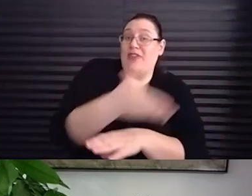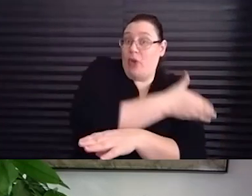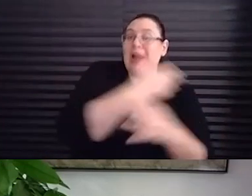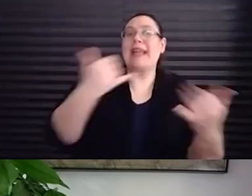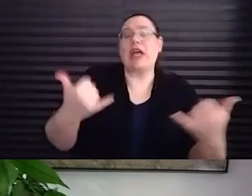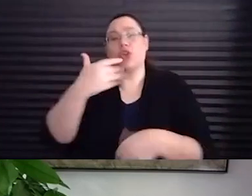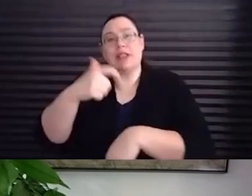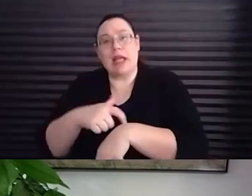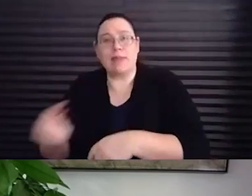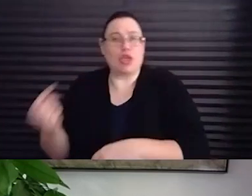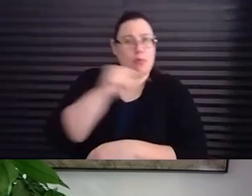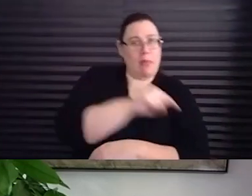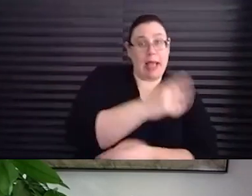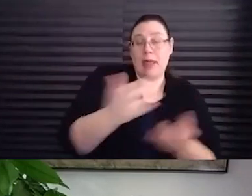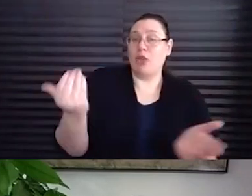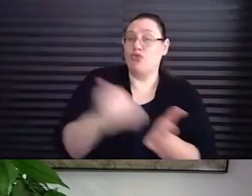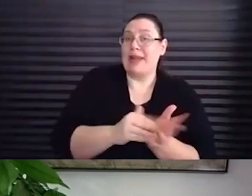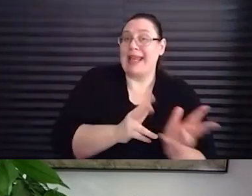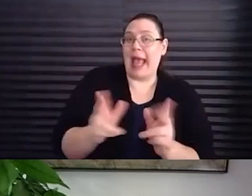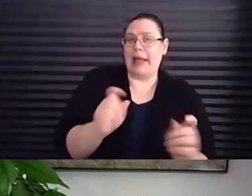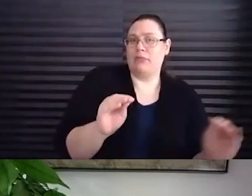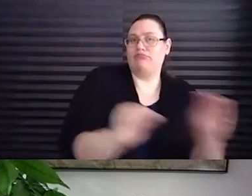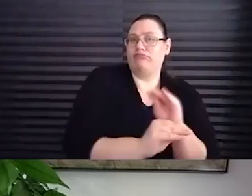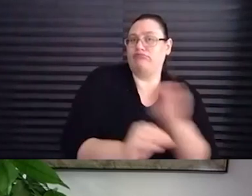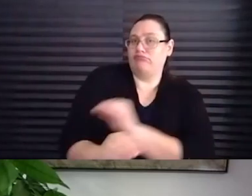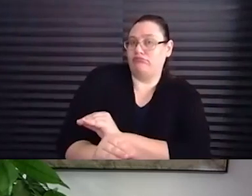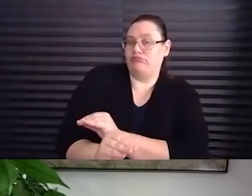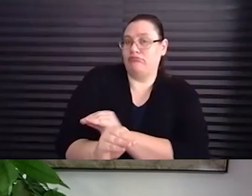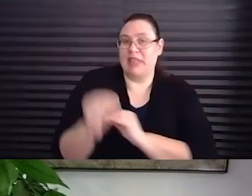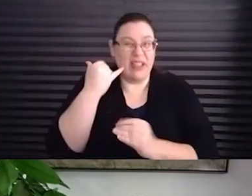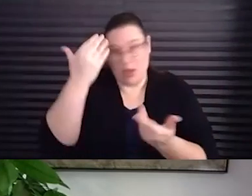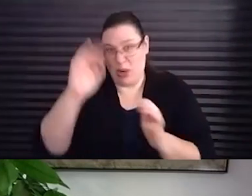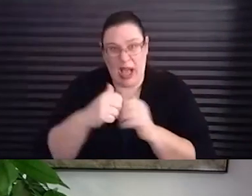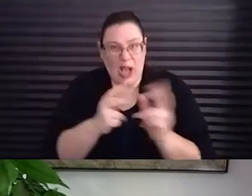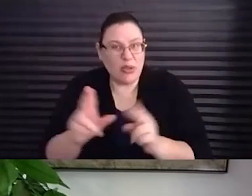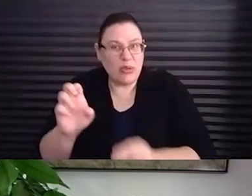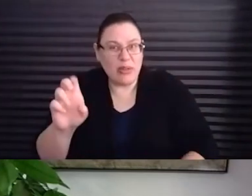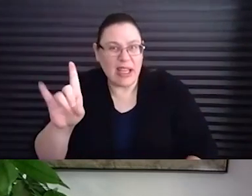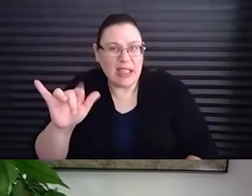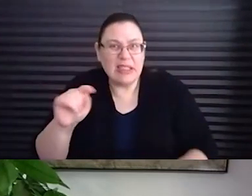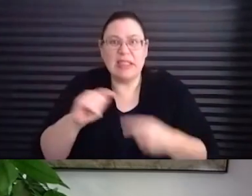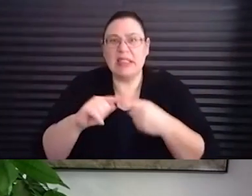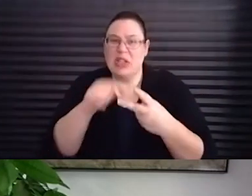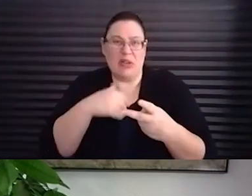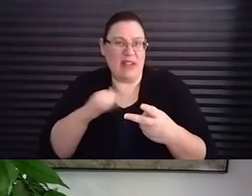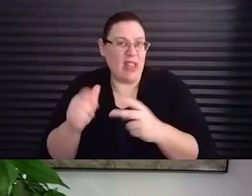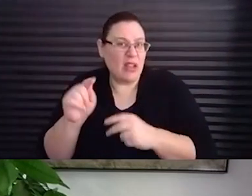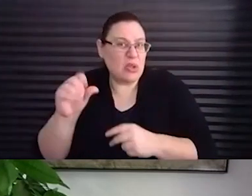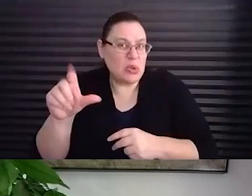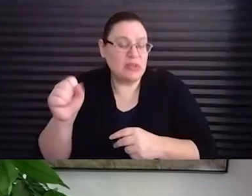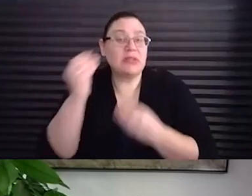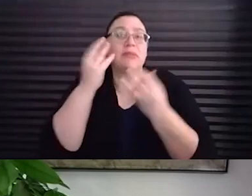go back and maybe think about re-editing it. And if you don't know how to edit, or you don't have those tools available to you, there are a lot